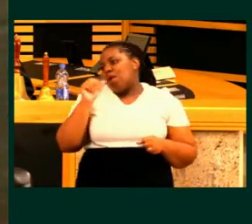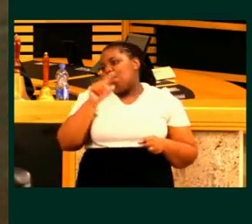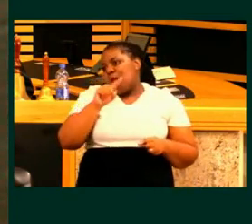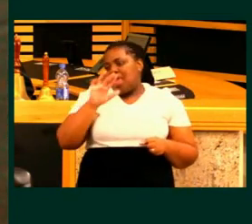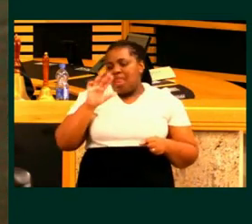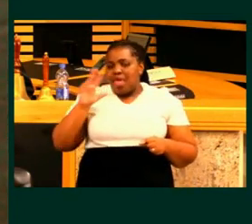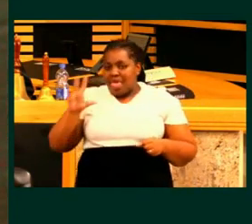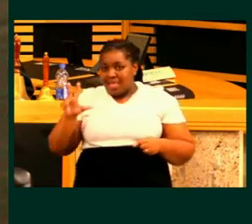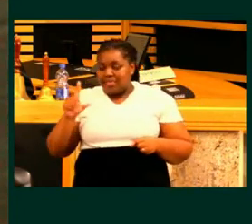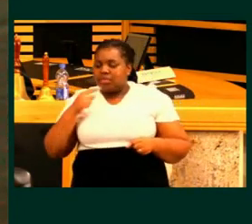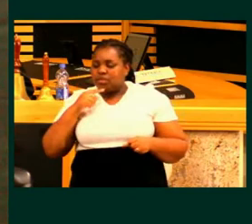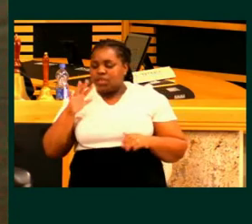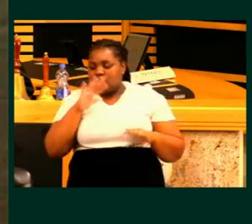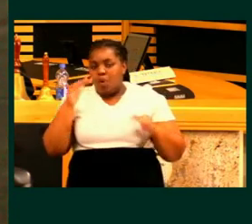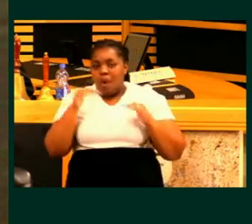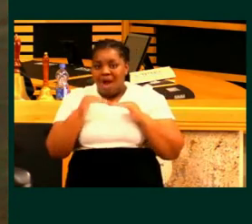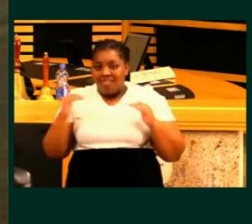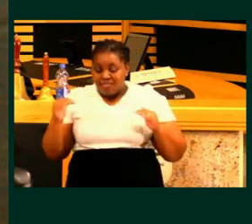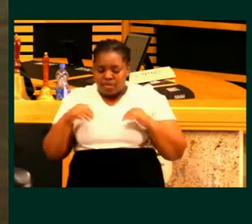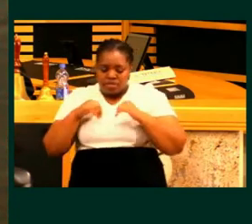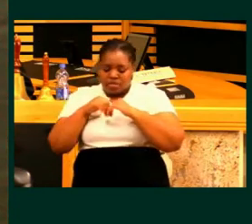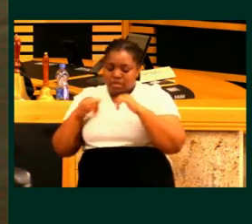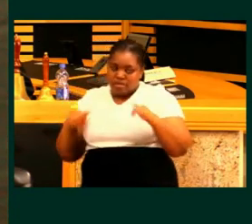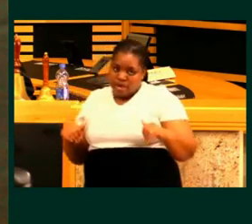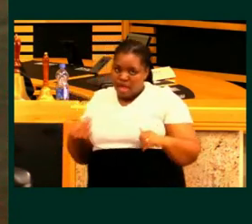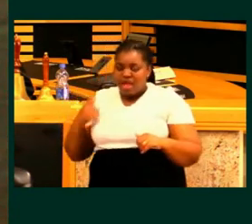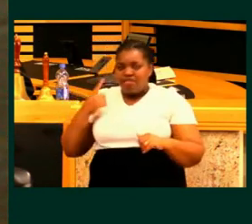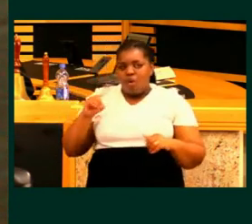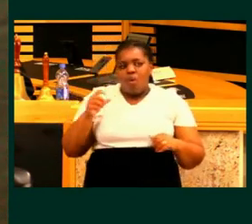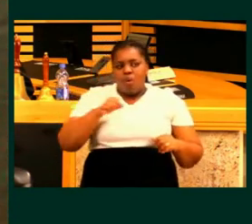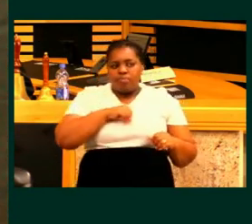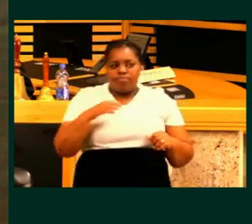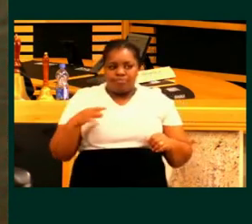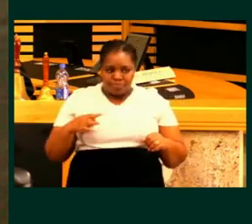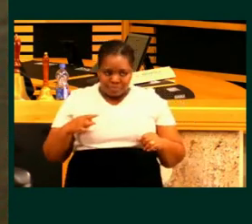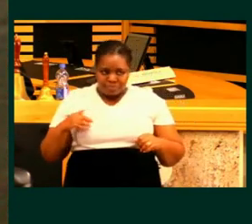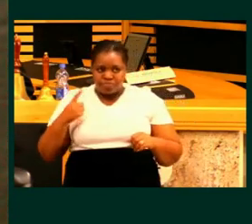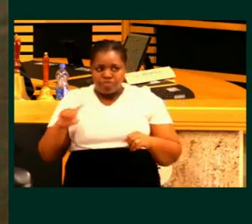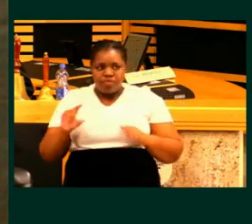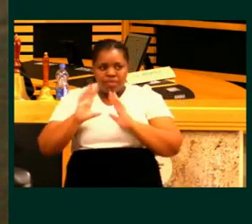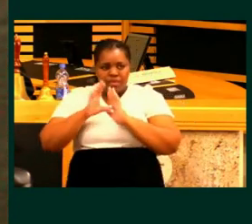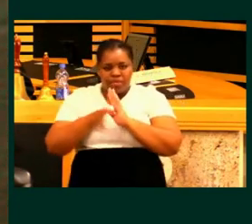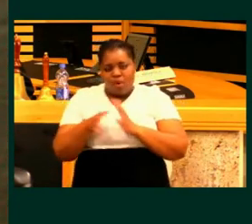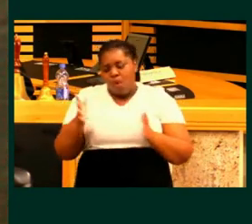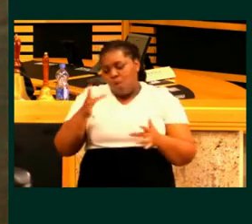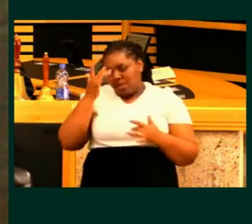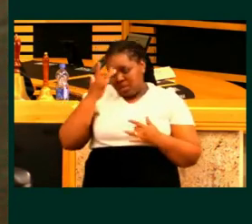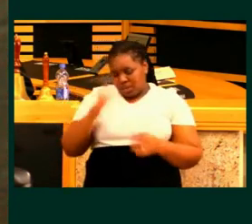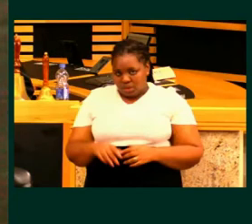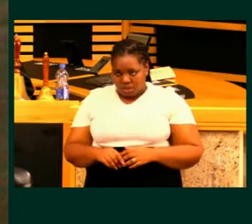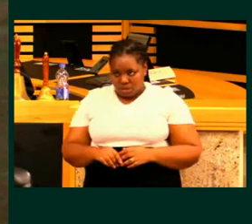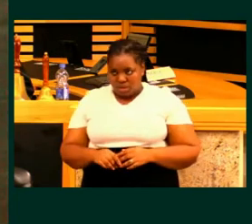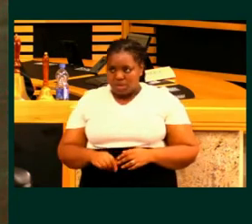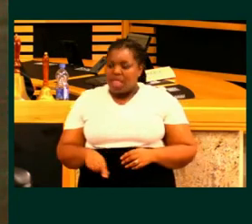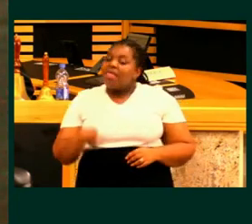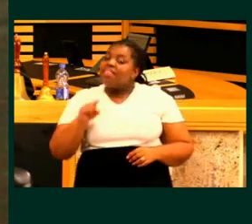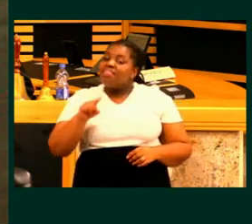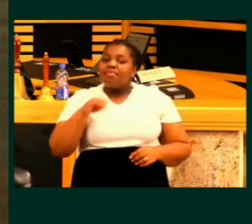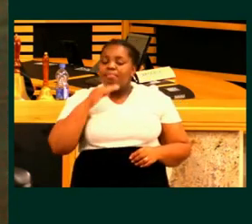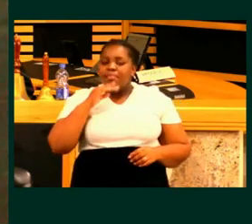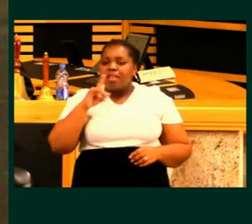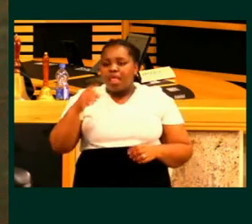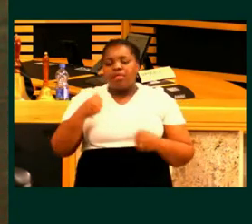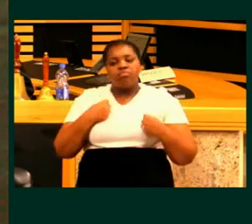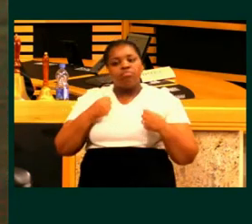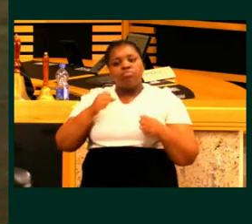prohibits unfair discrimination against employees on the grounds of disability or illness this means that an employer